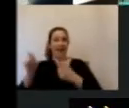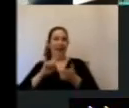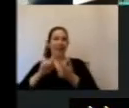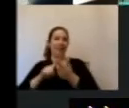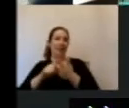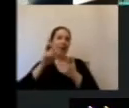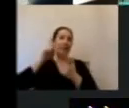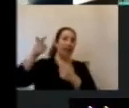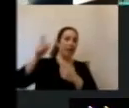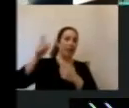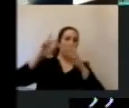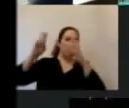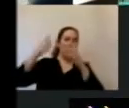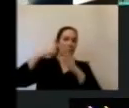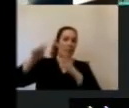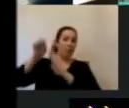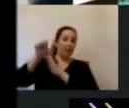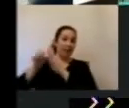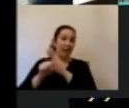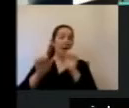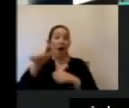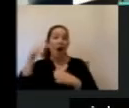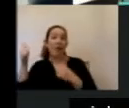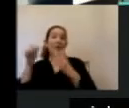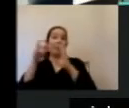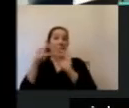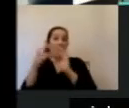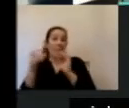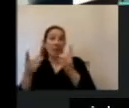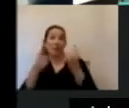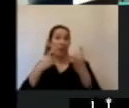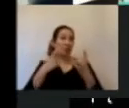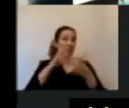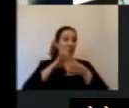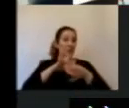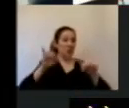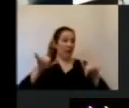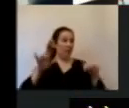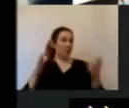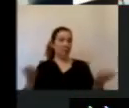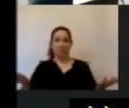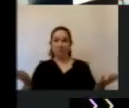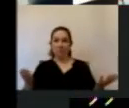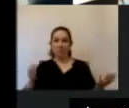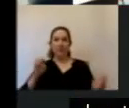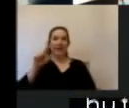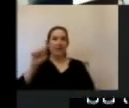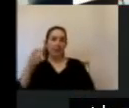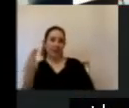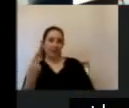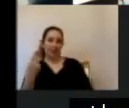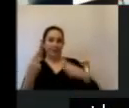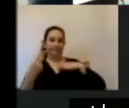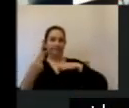Yeah, that's great to hear that it's moving forward. Can you just remind us, does that include also